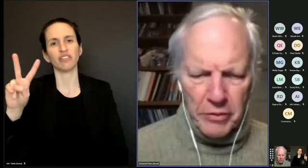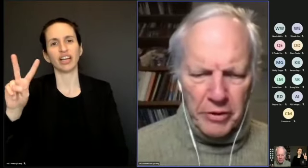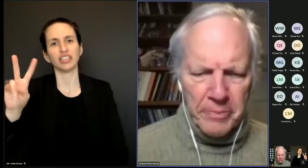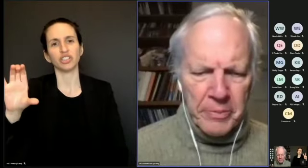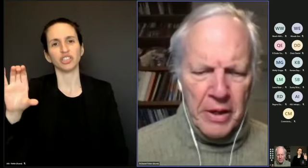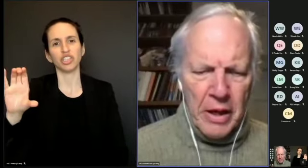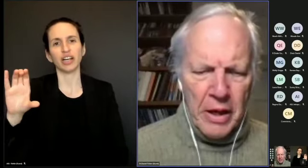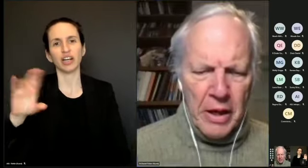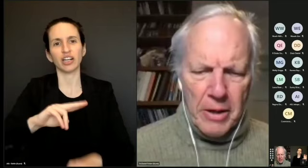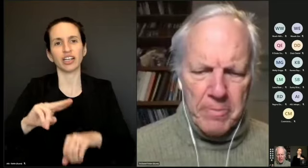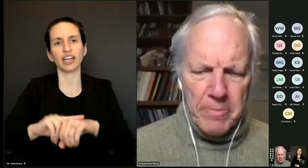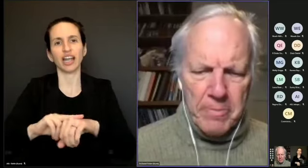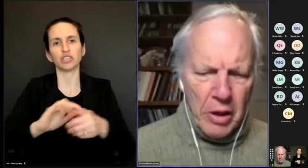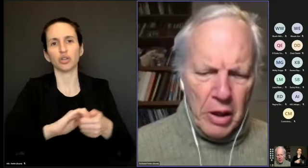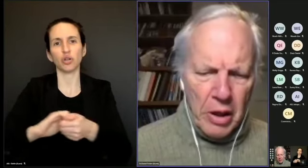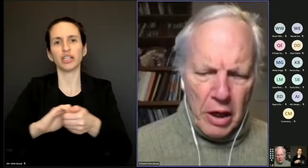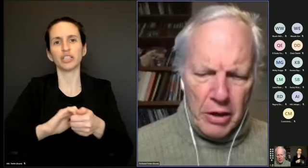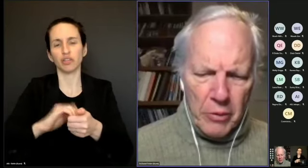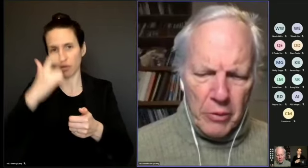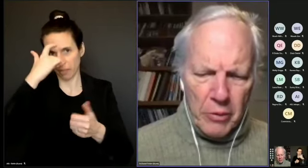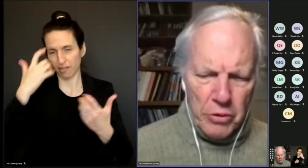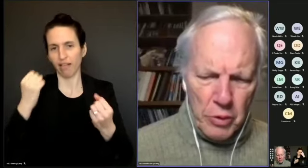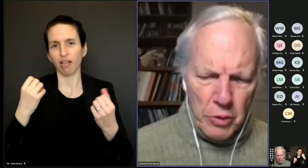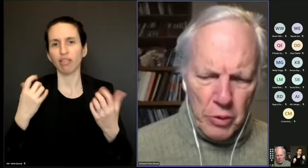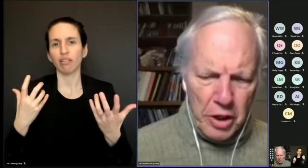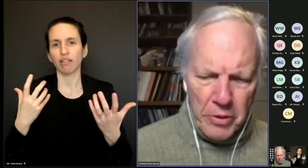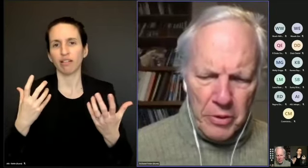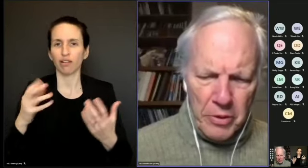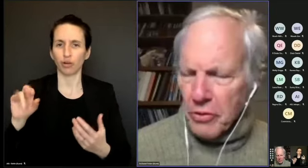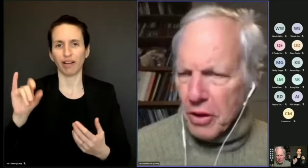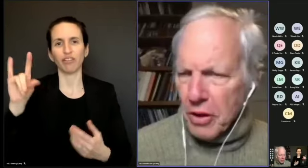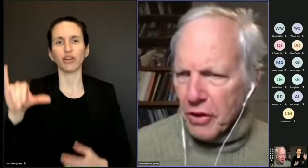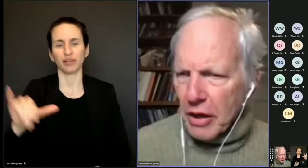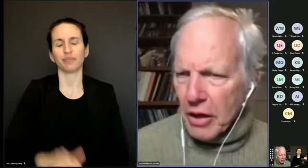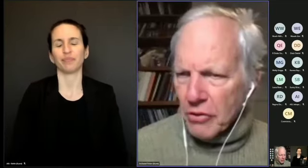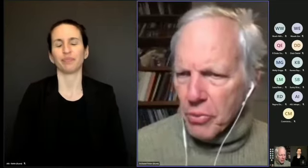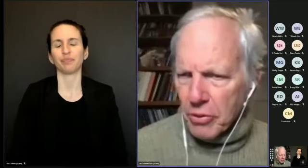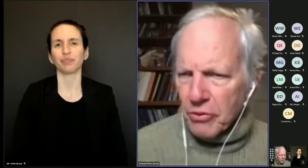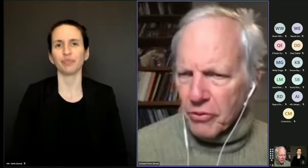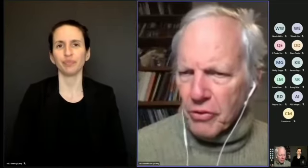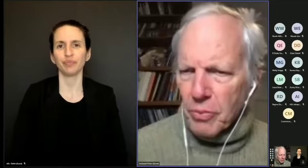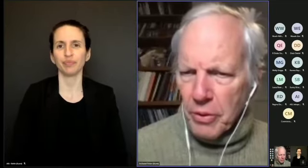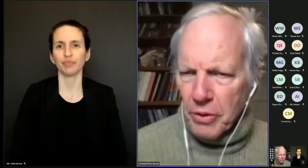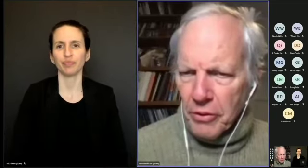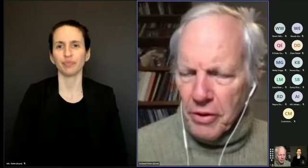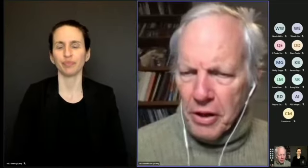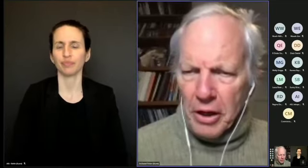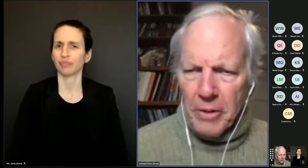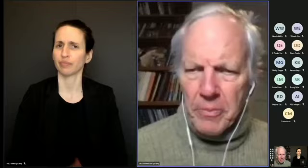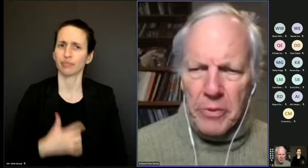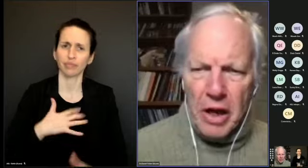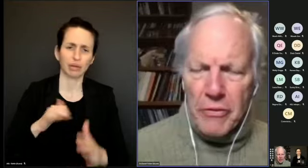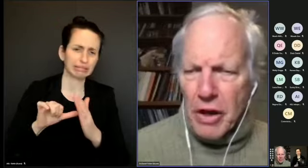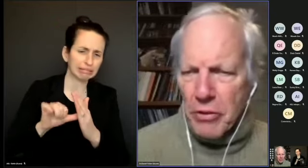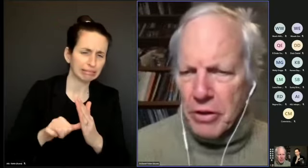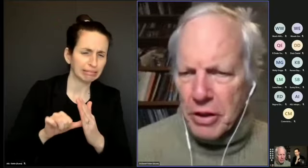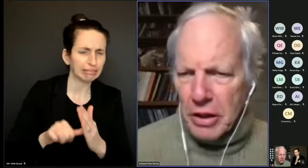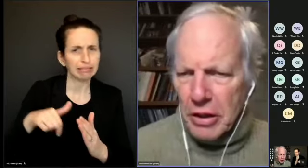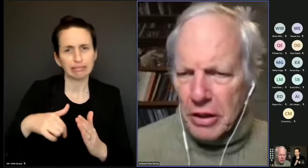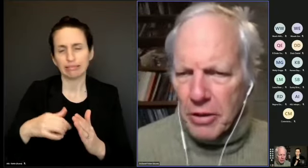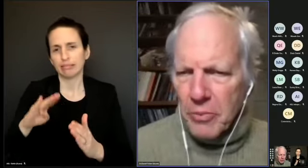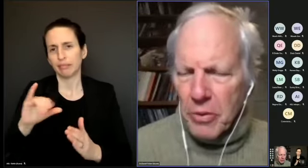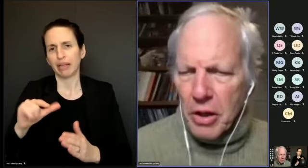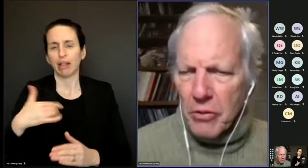Health Recovery. I want to emphasize the importance of this bill. I